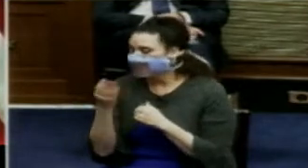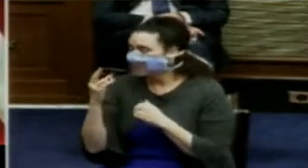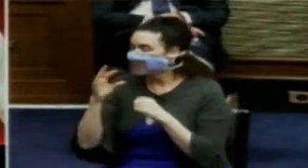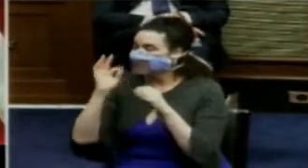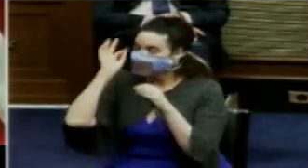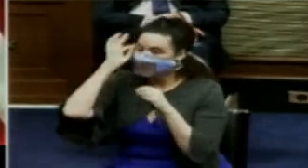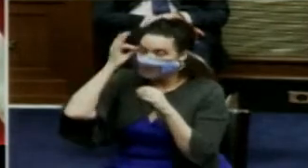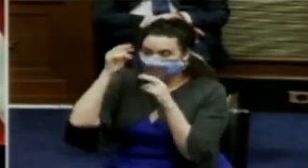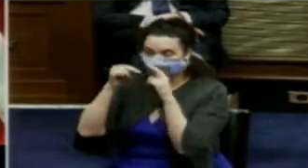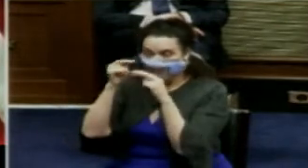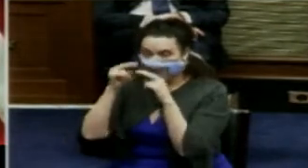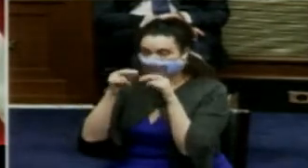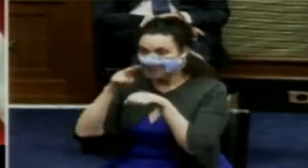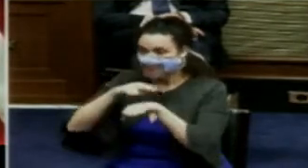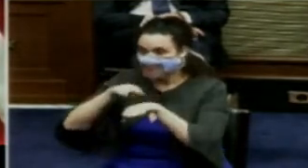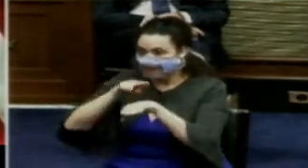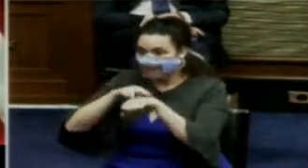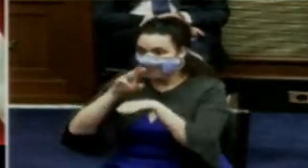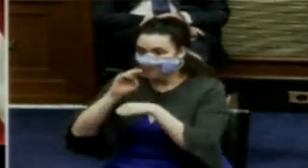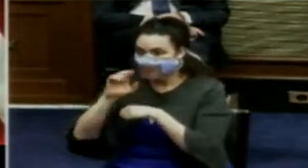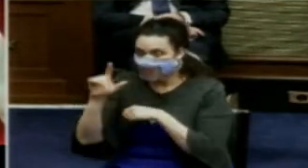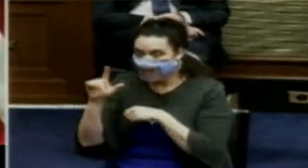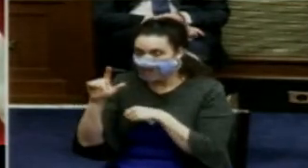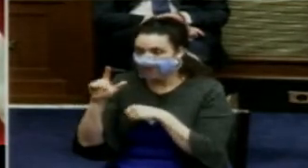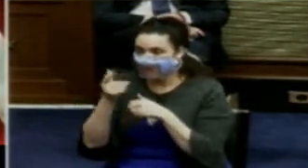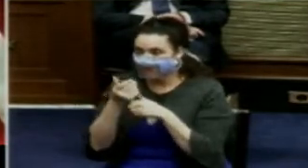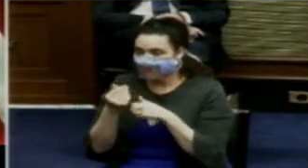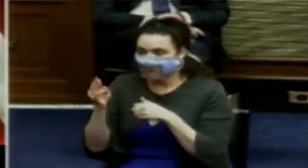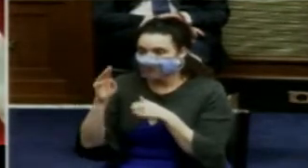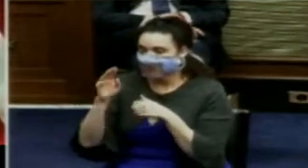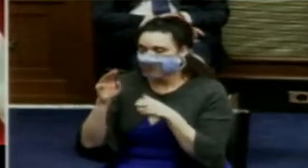Mall, and then, from my understanding, some monuments.